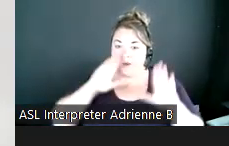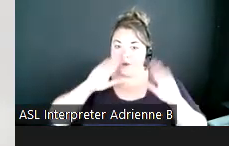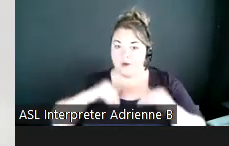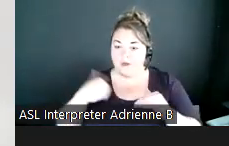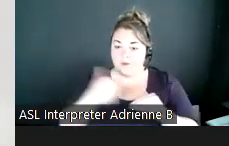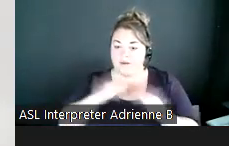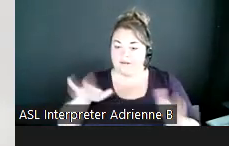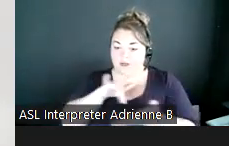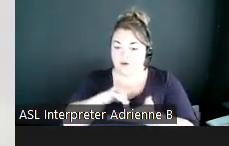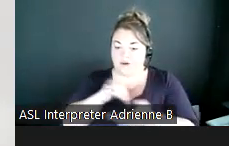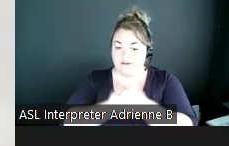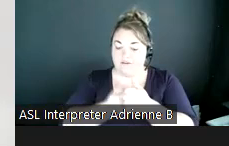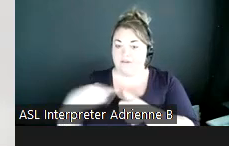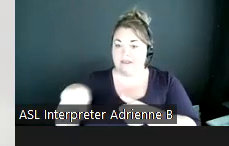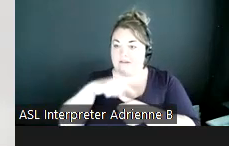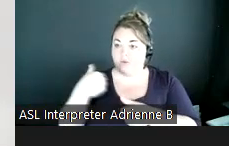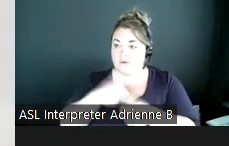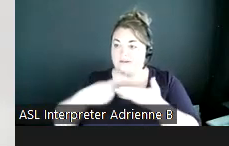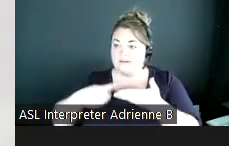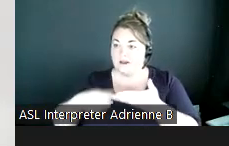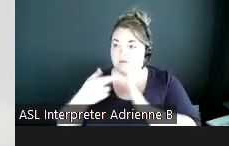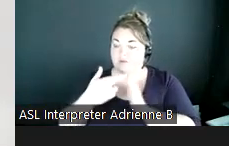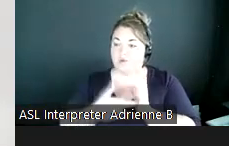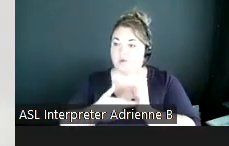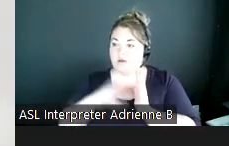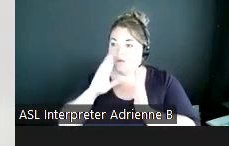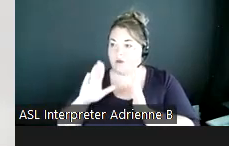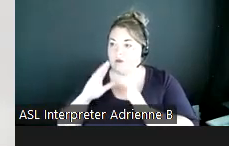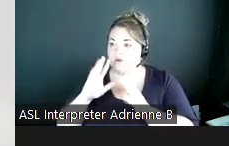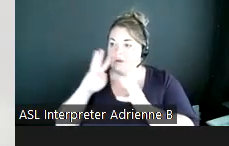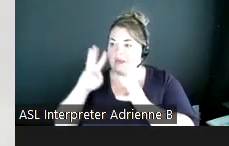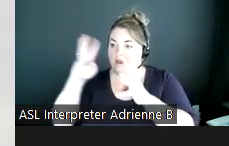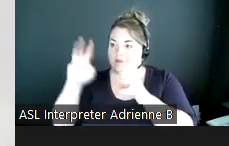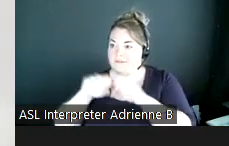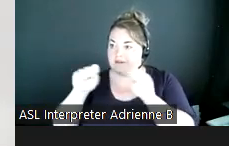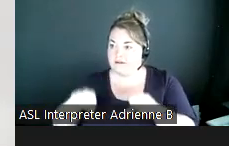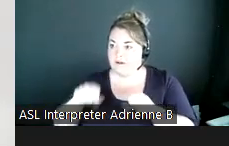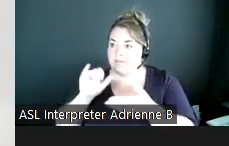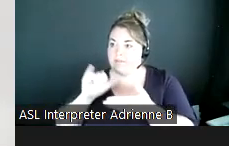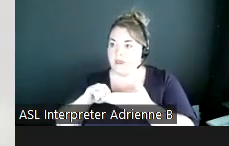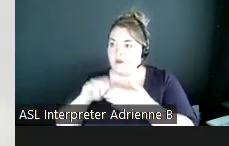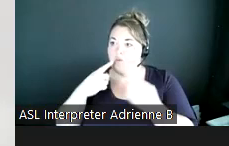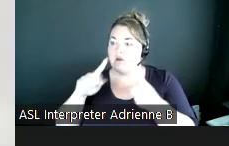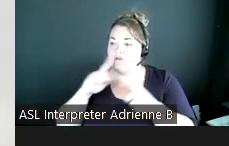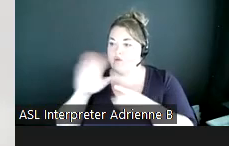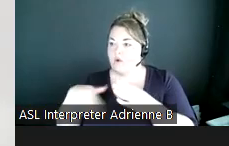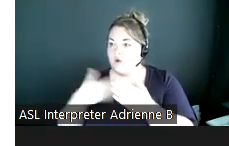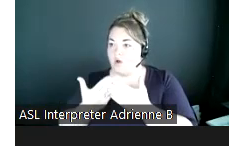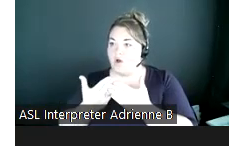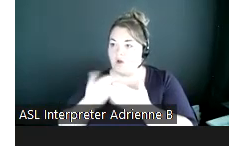center each of these as we discuss the rules and create a system that works for all